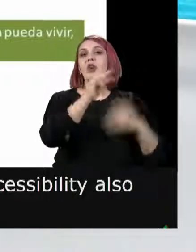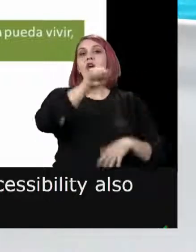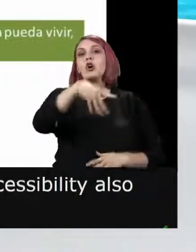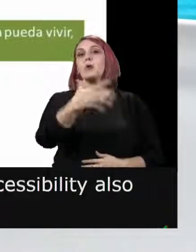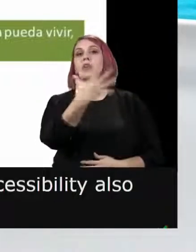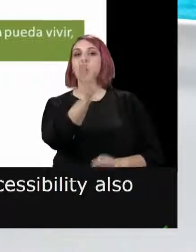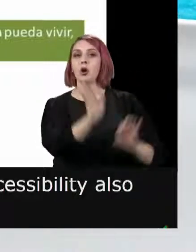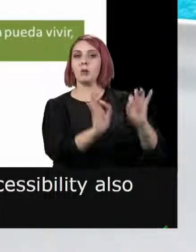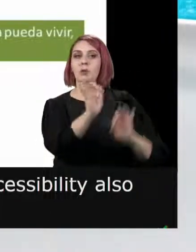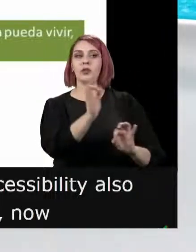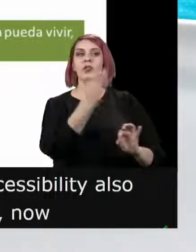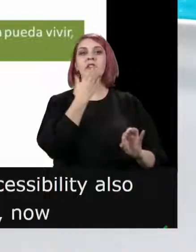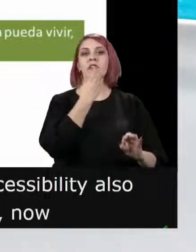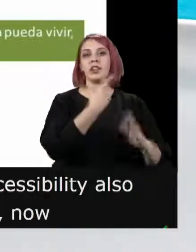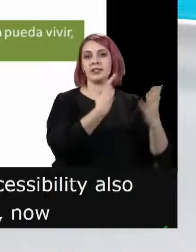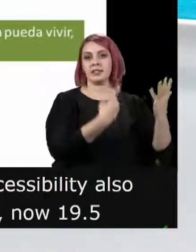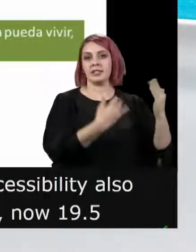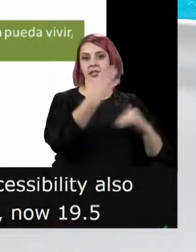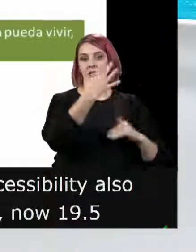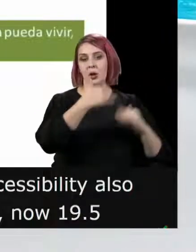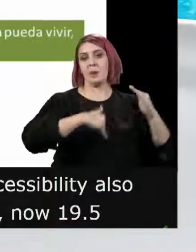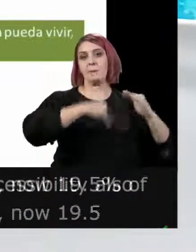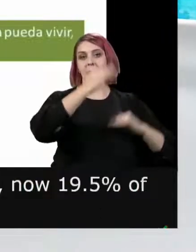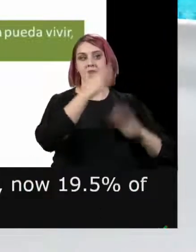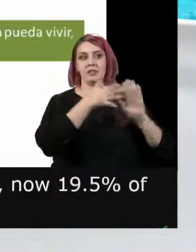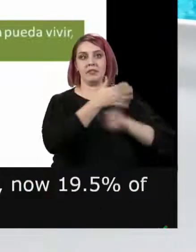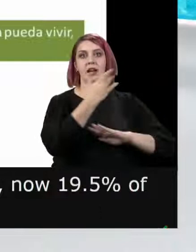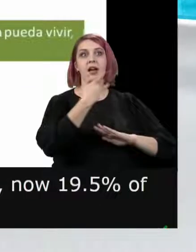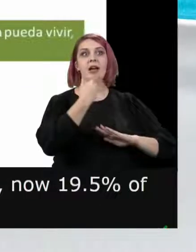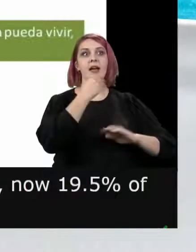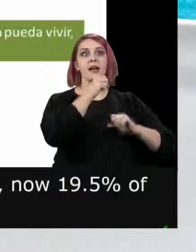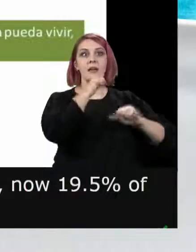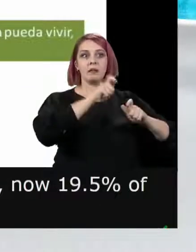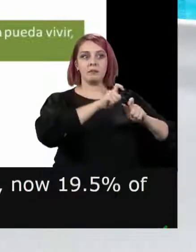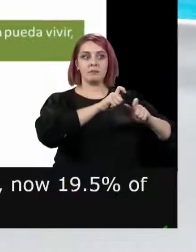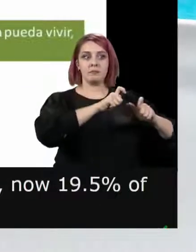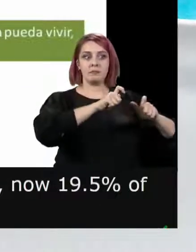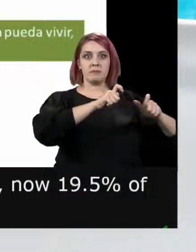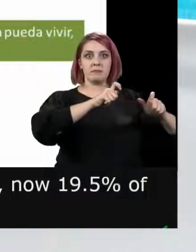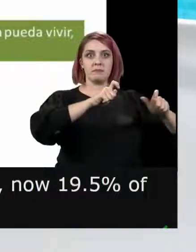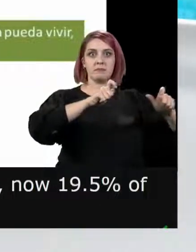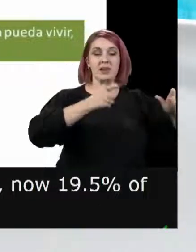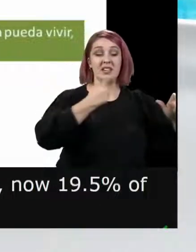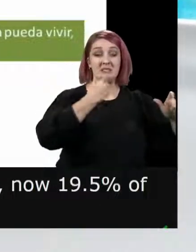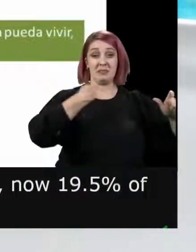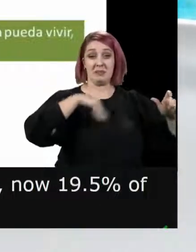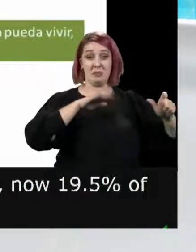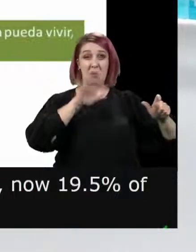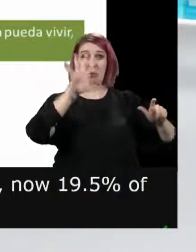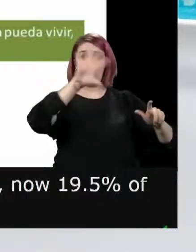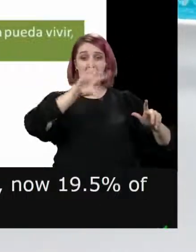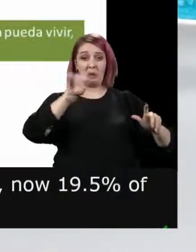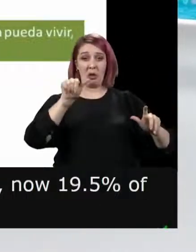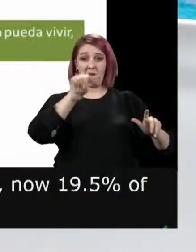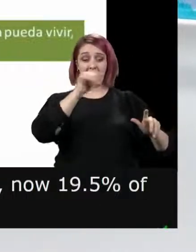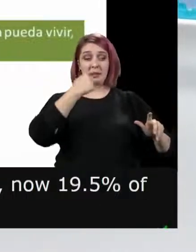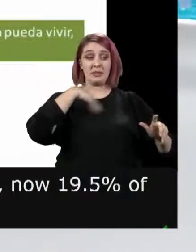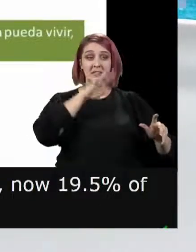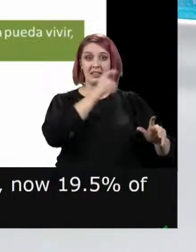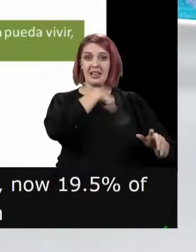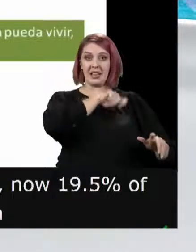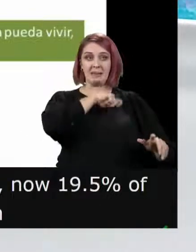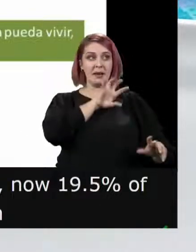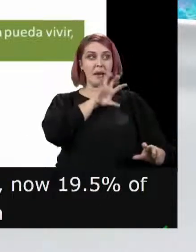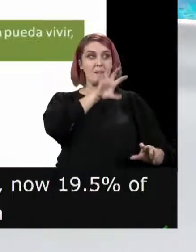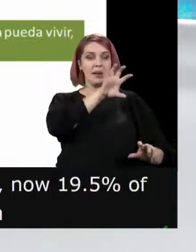19.5% of people are over age 65. So this aging population in our country,